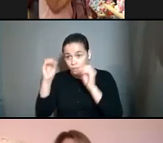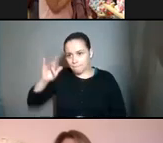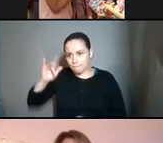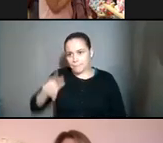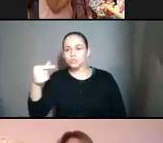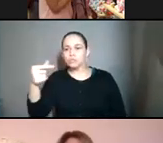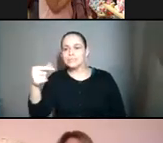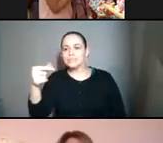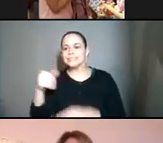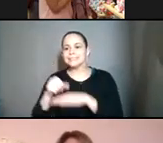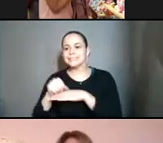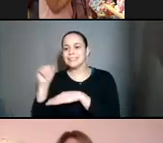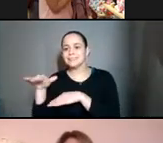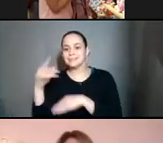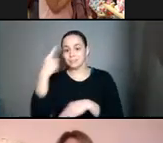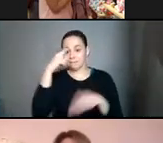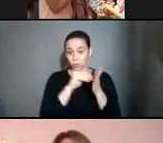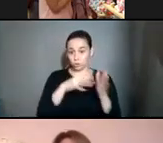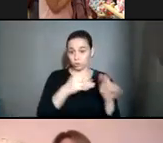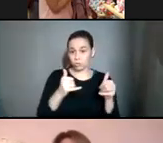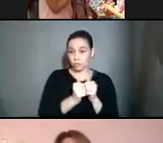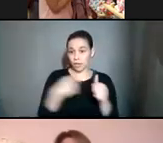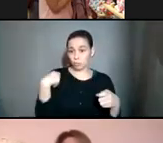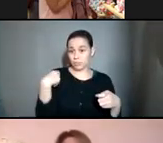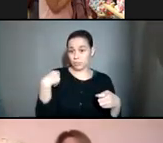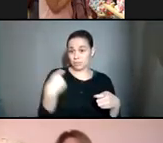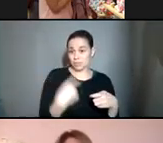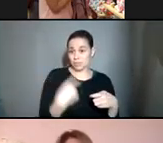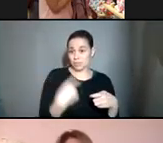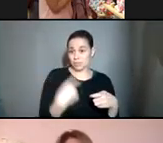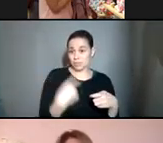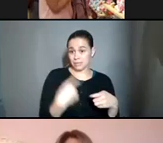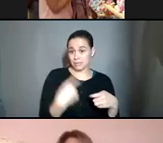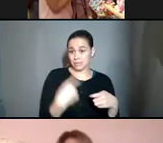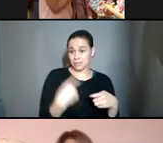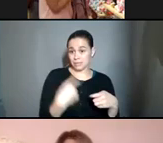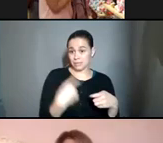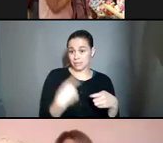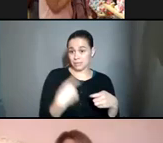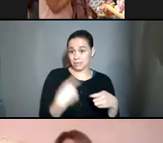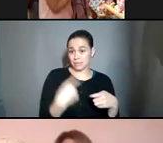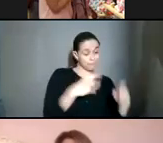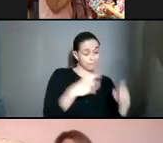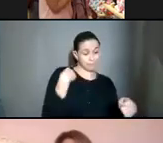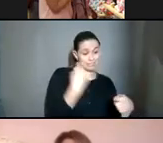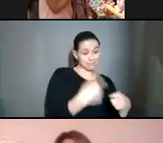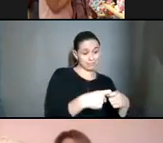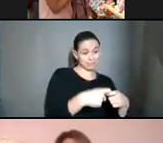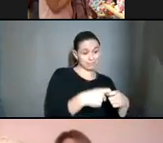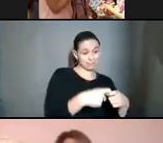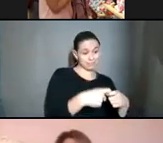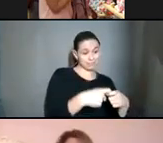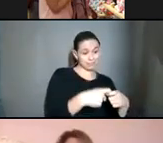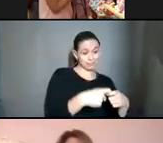are playing the program in Spanish, these messages will automatically be changed into Spanish.